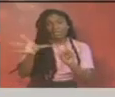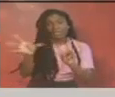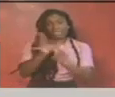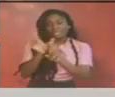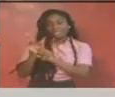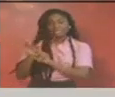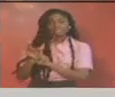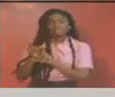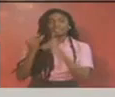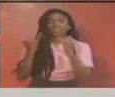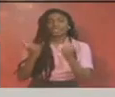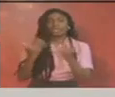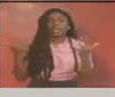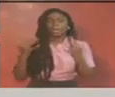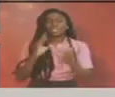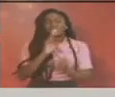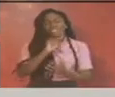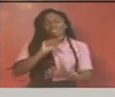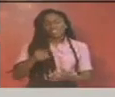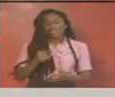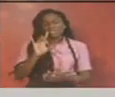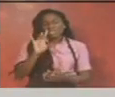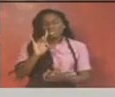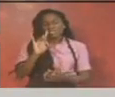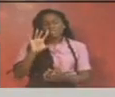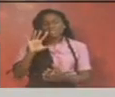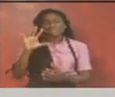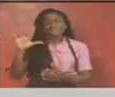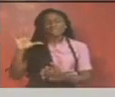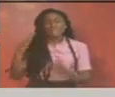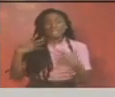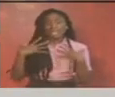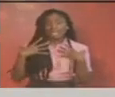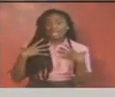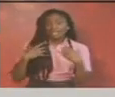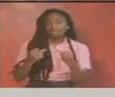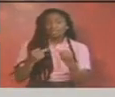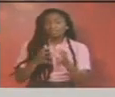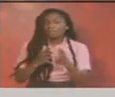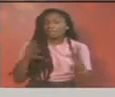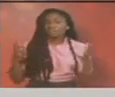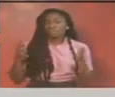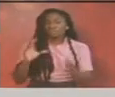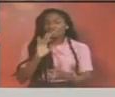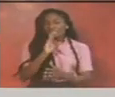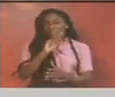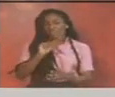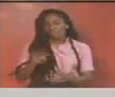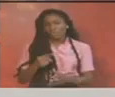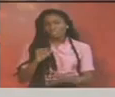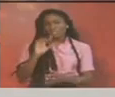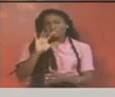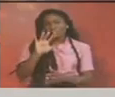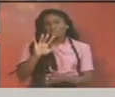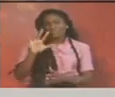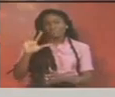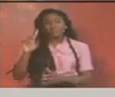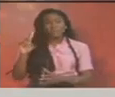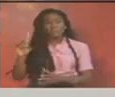to 7,855. Recovered patients thus far now stand at